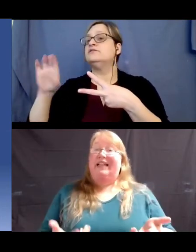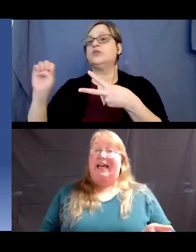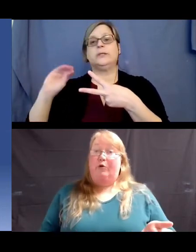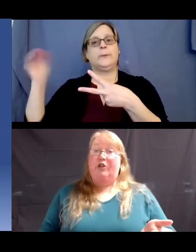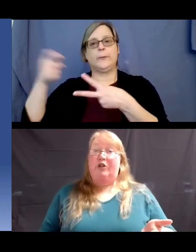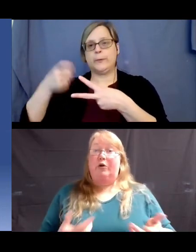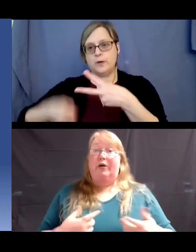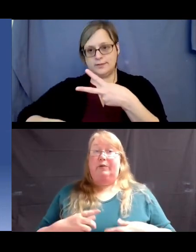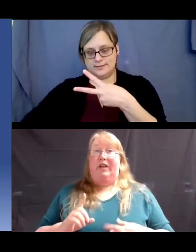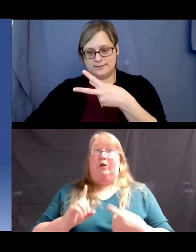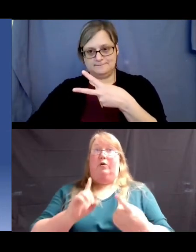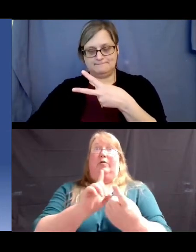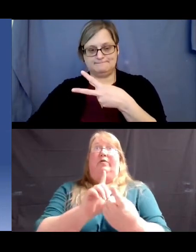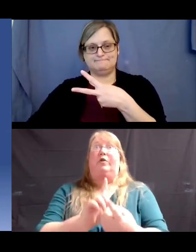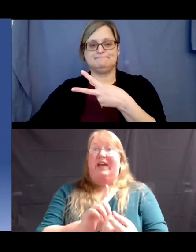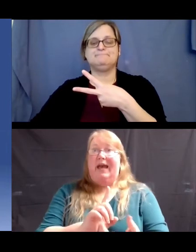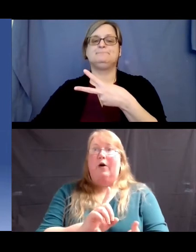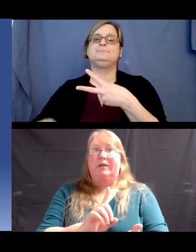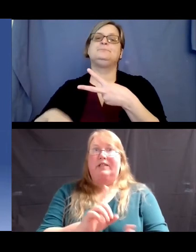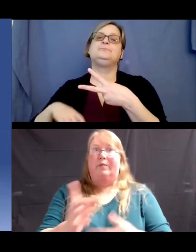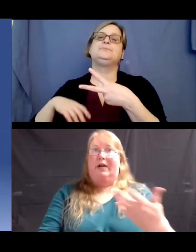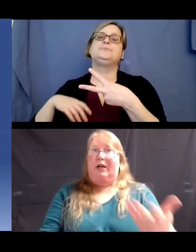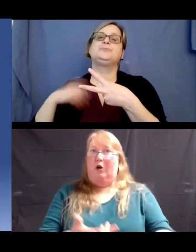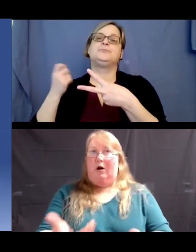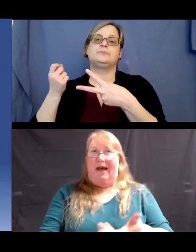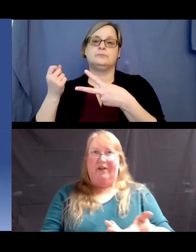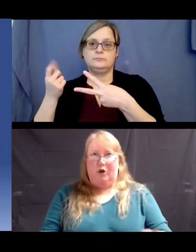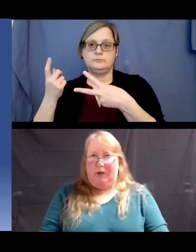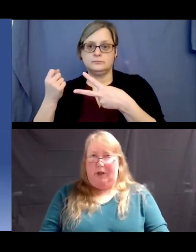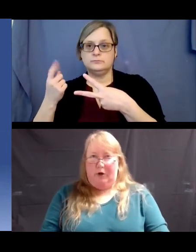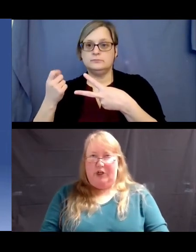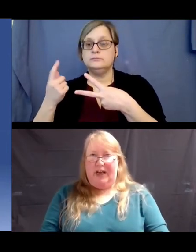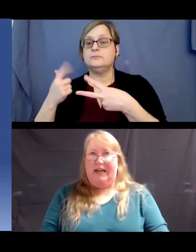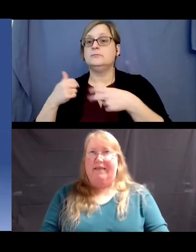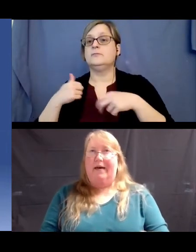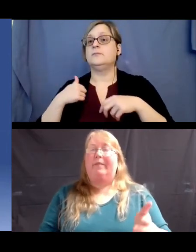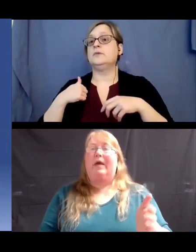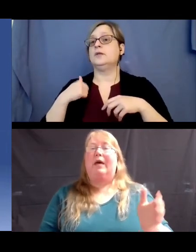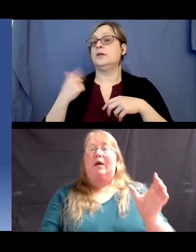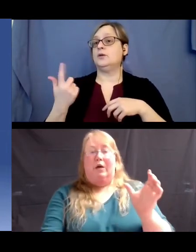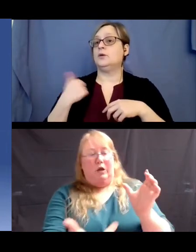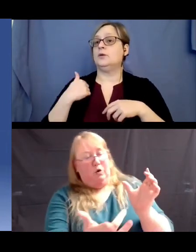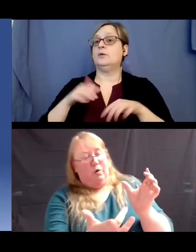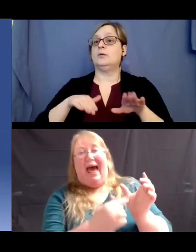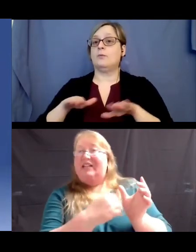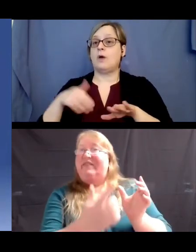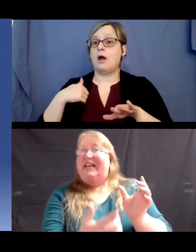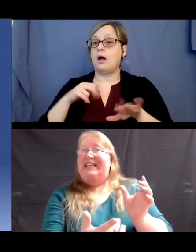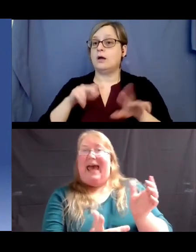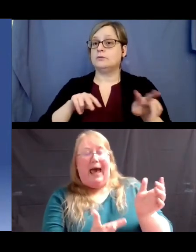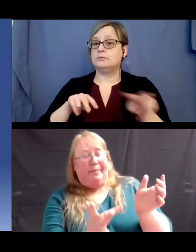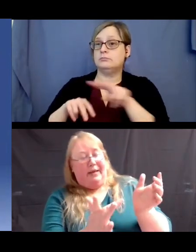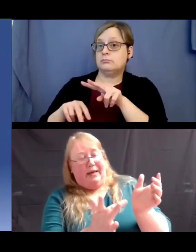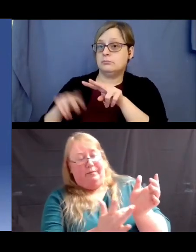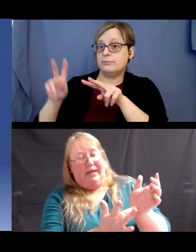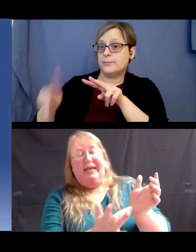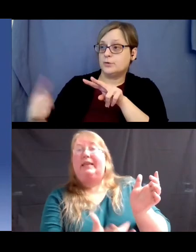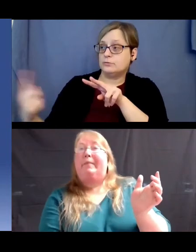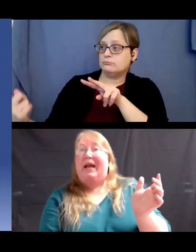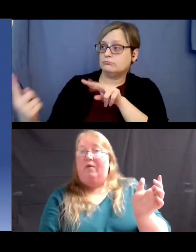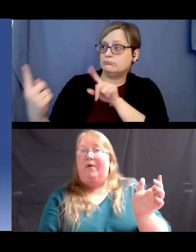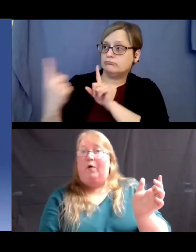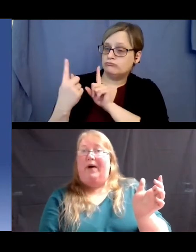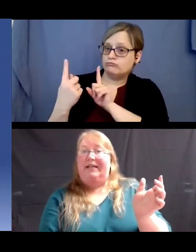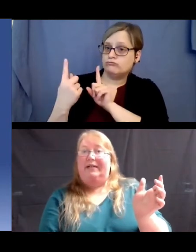What they let you do is when you've encountered someone and you're having trouble understanding them, you activate the app and hit